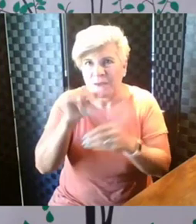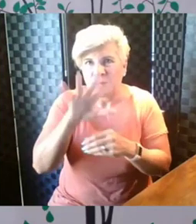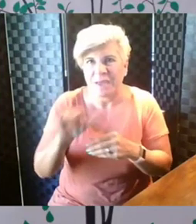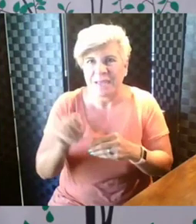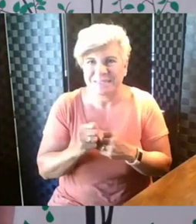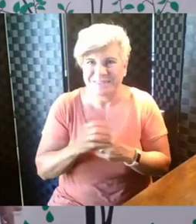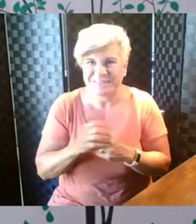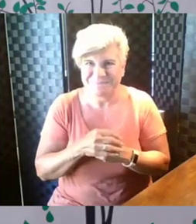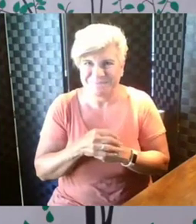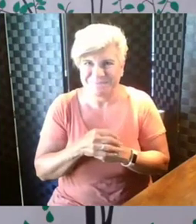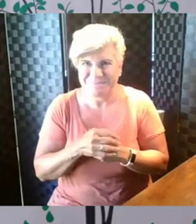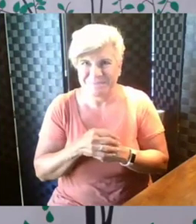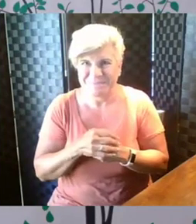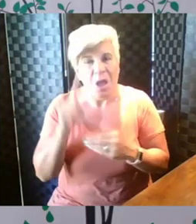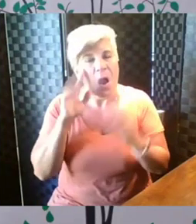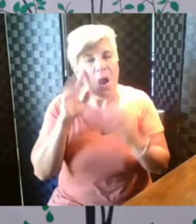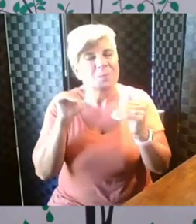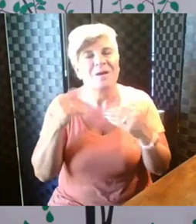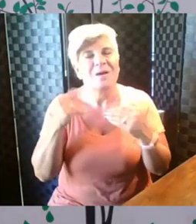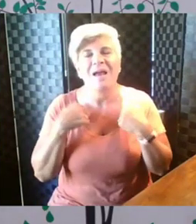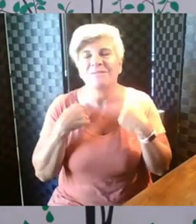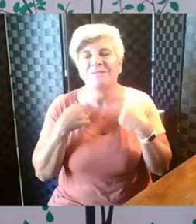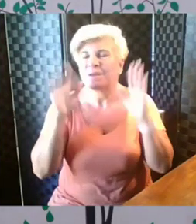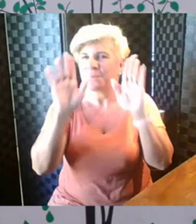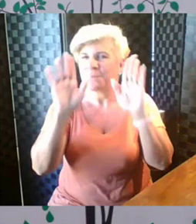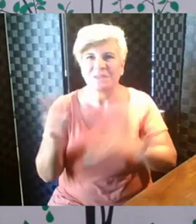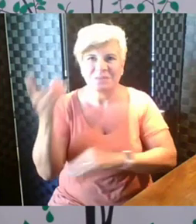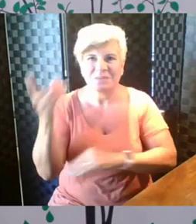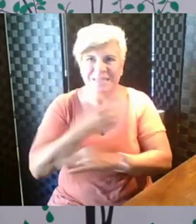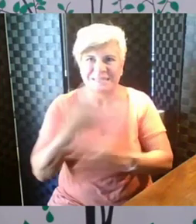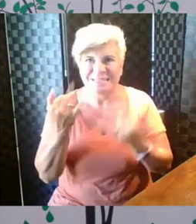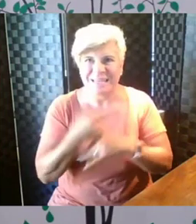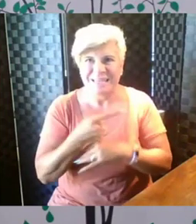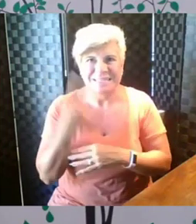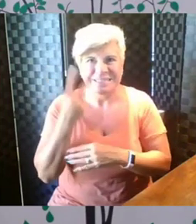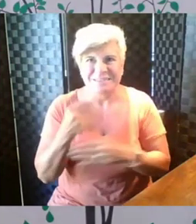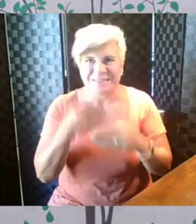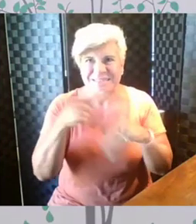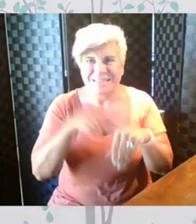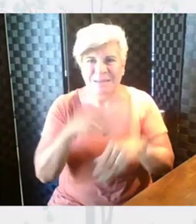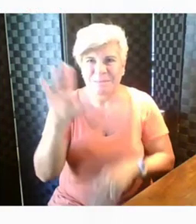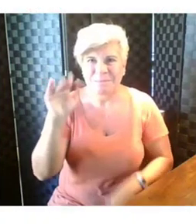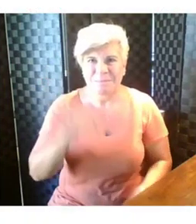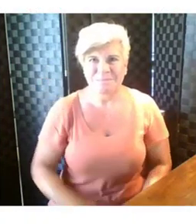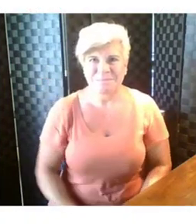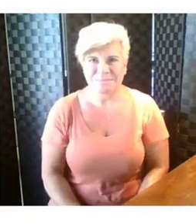All right? I hope you have a great day today, and I will see you next time.